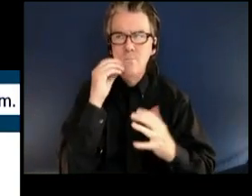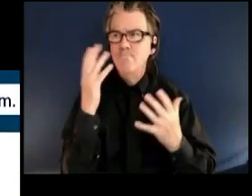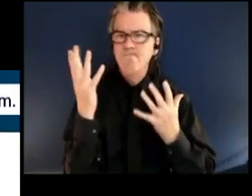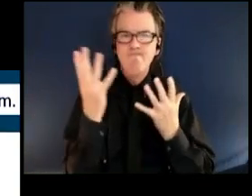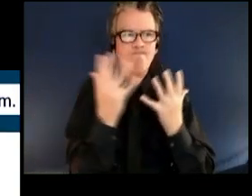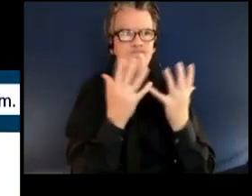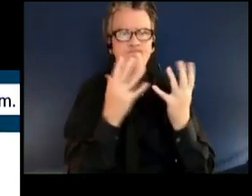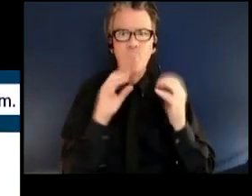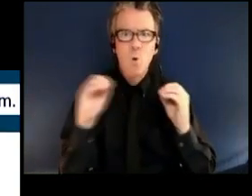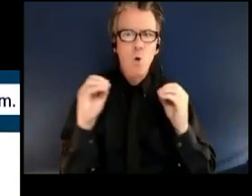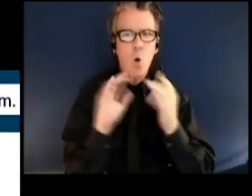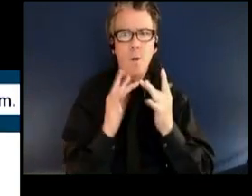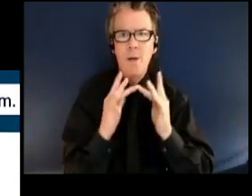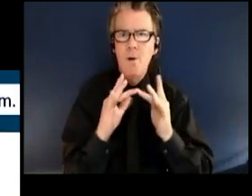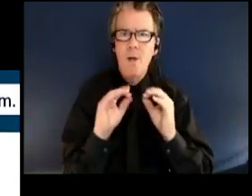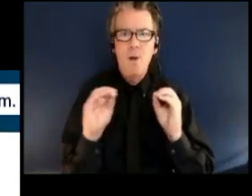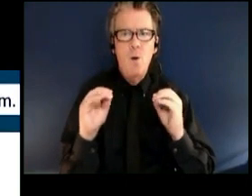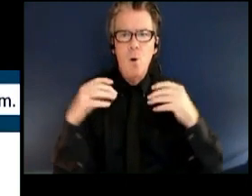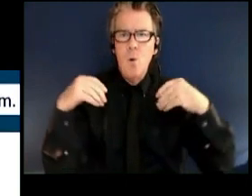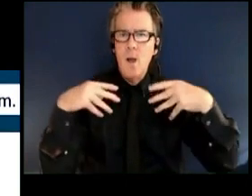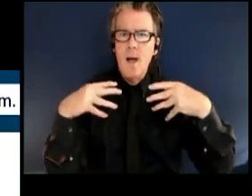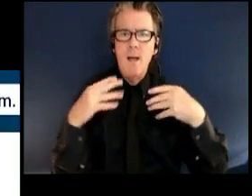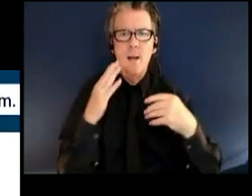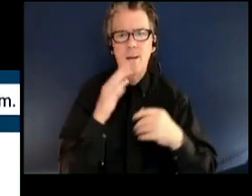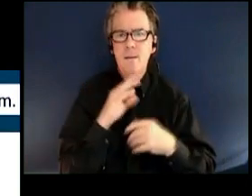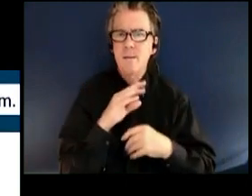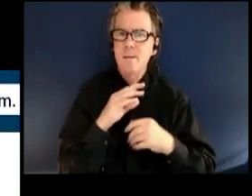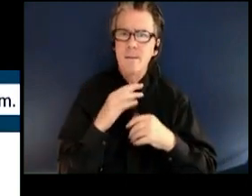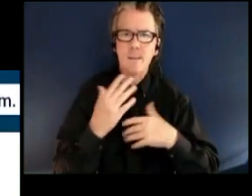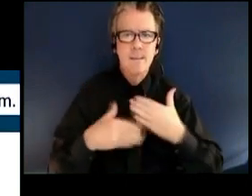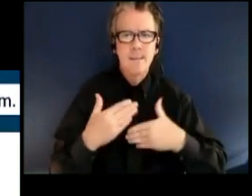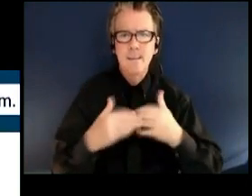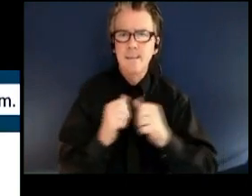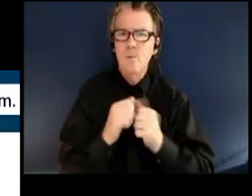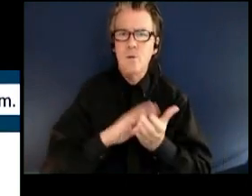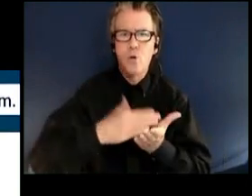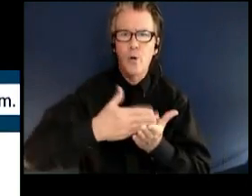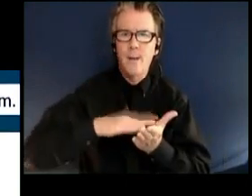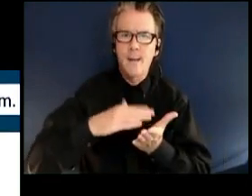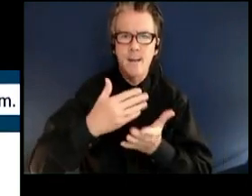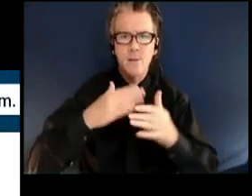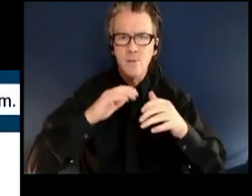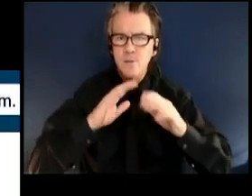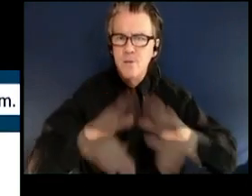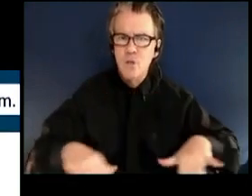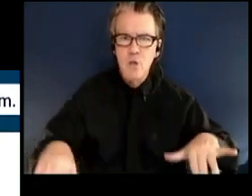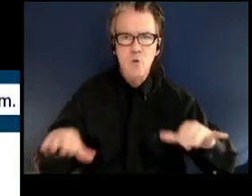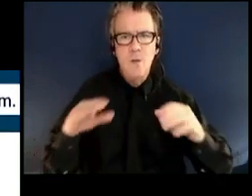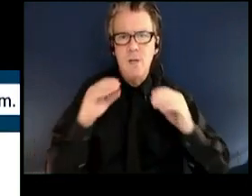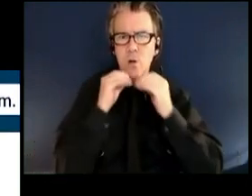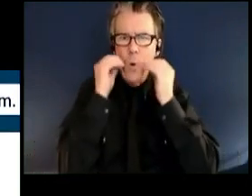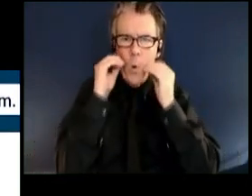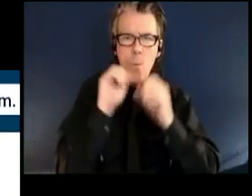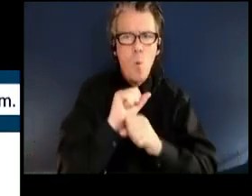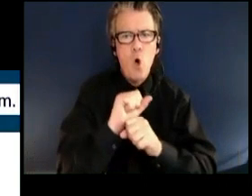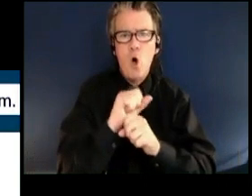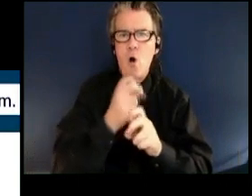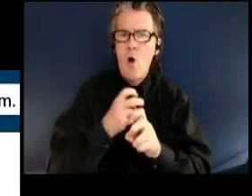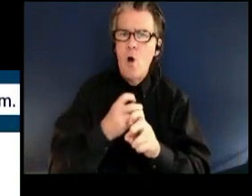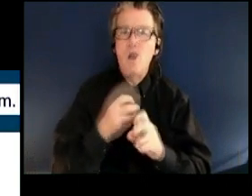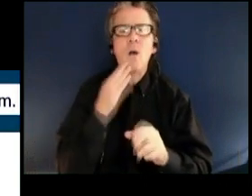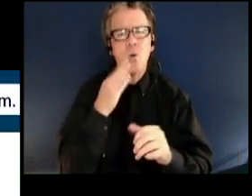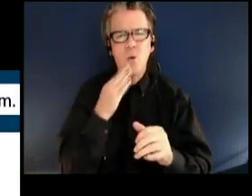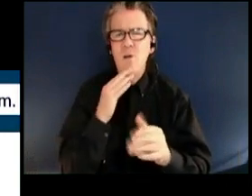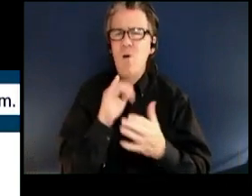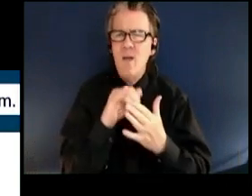ways. Right now we have 82 community resource centers still open throughout the impacted areas. Those will stay open until 10 o'clock tonight, and